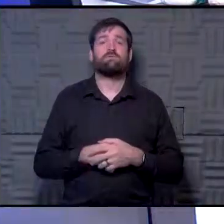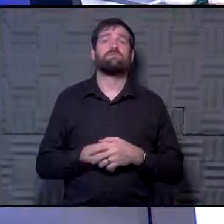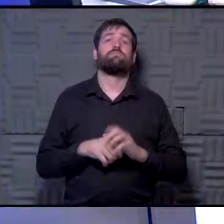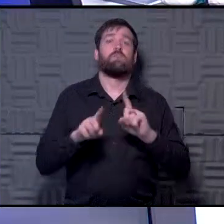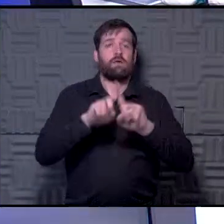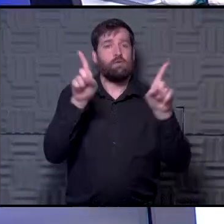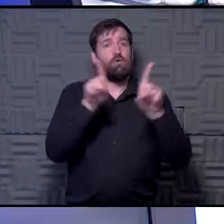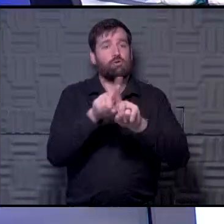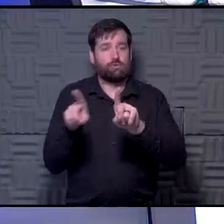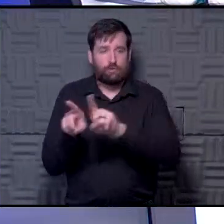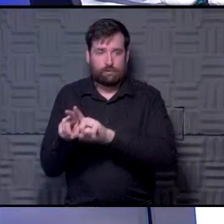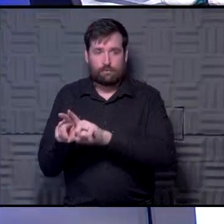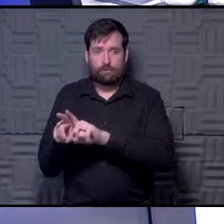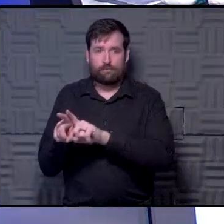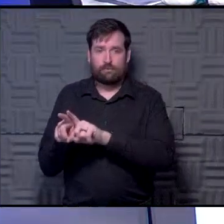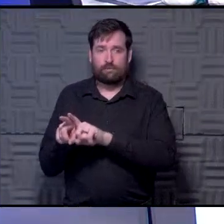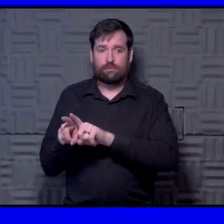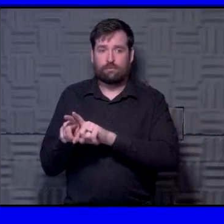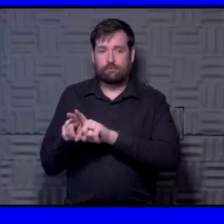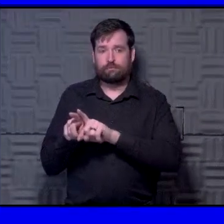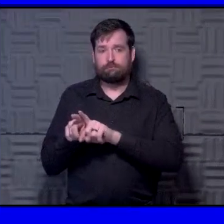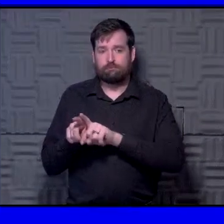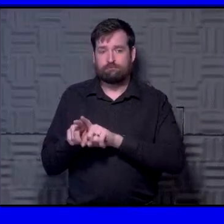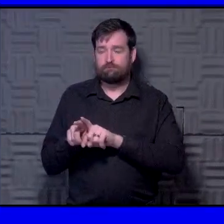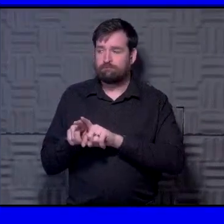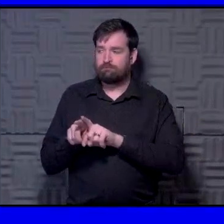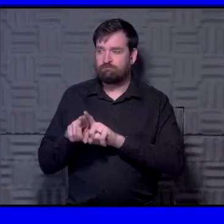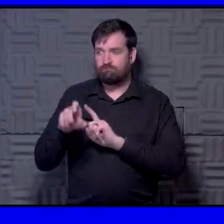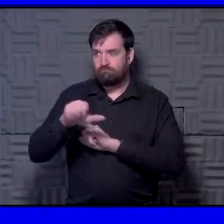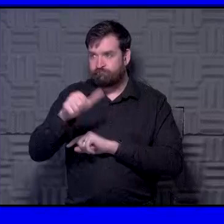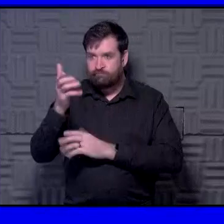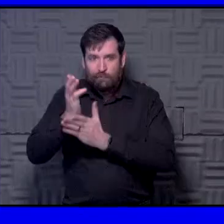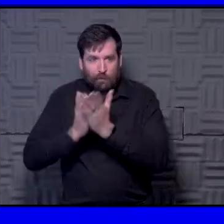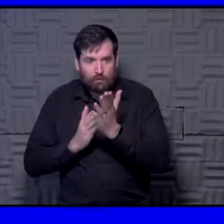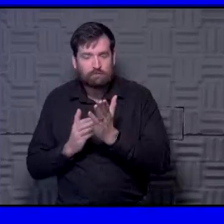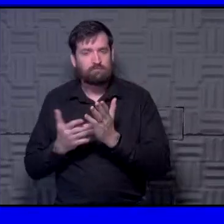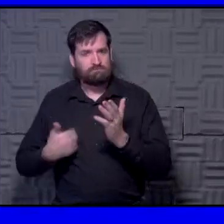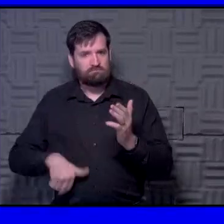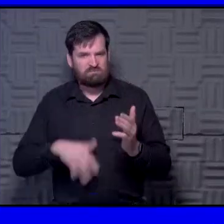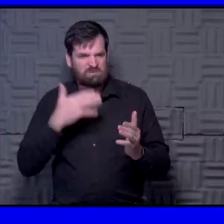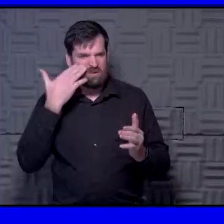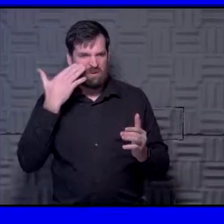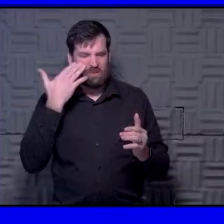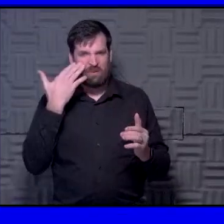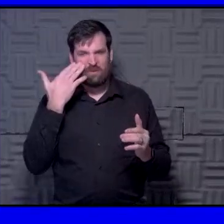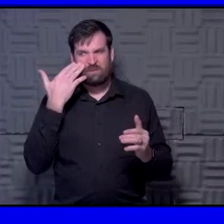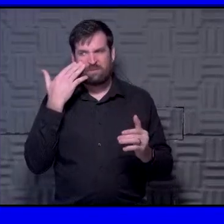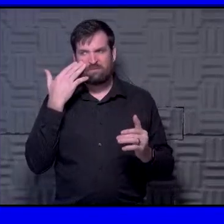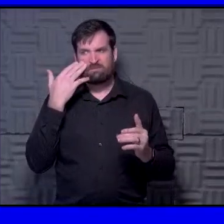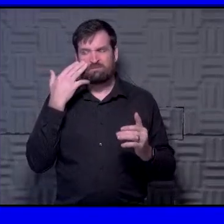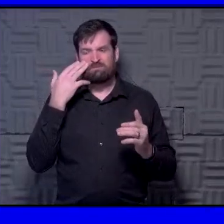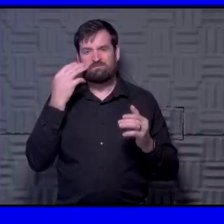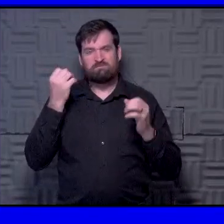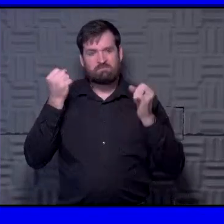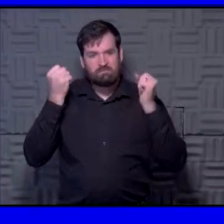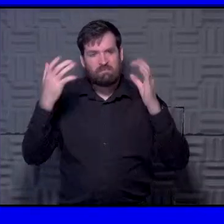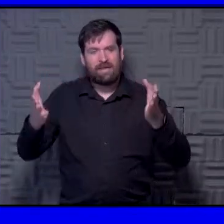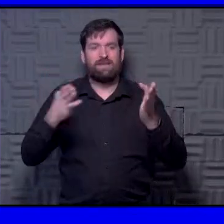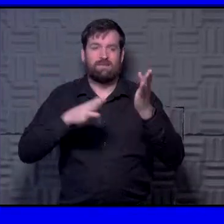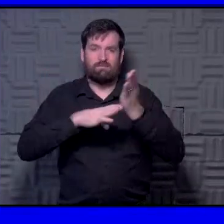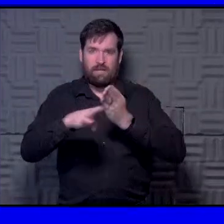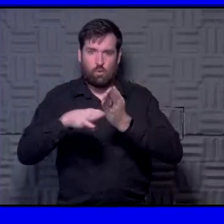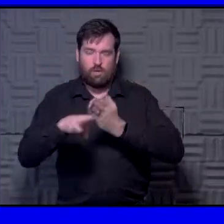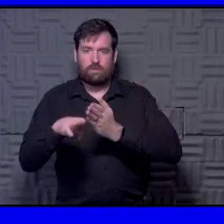there is also that the other edge of that sword is that we know that a large proportion of